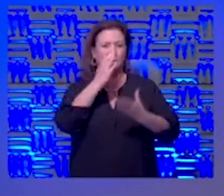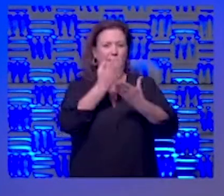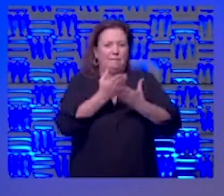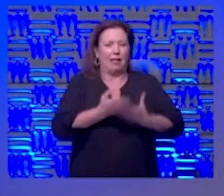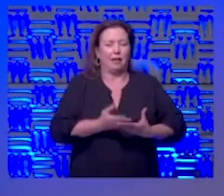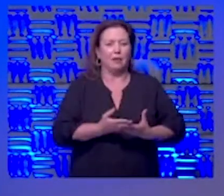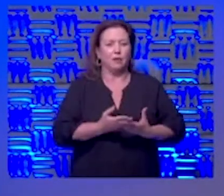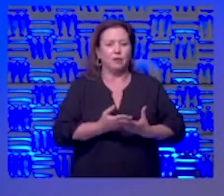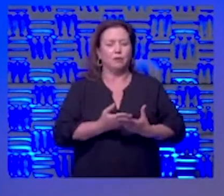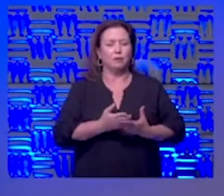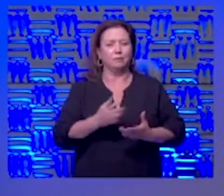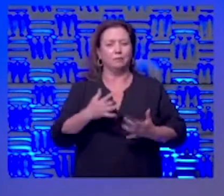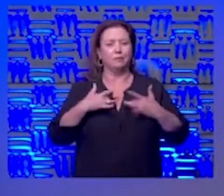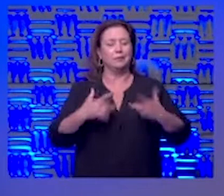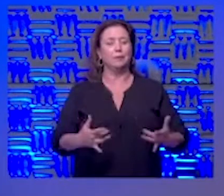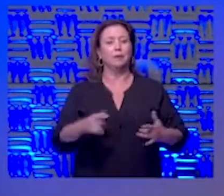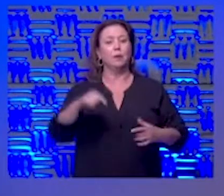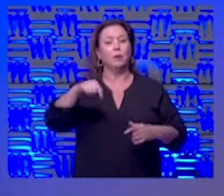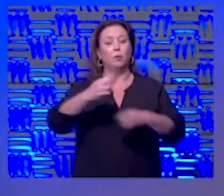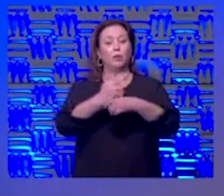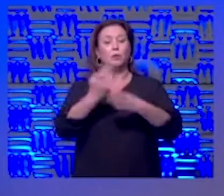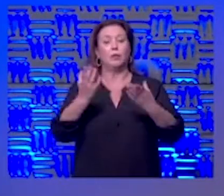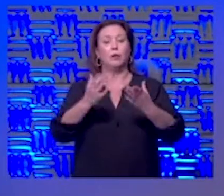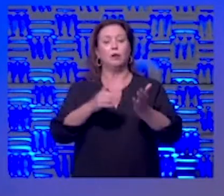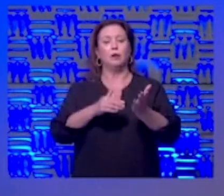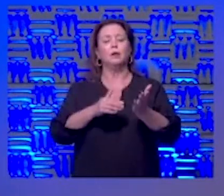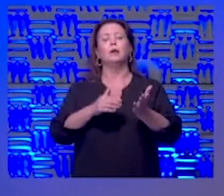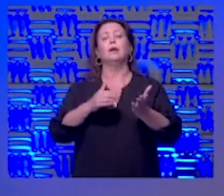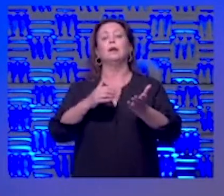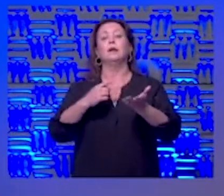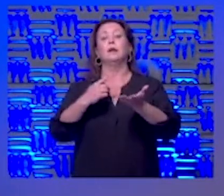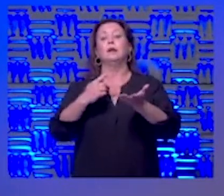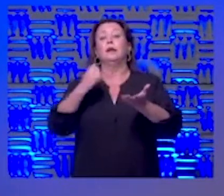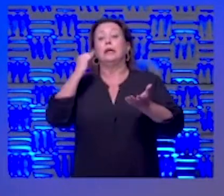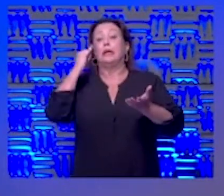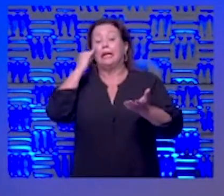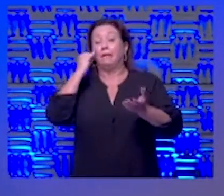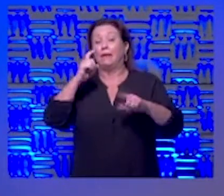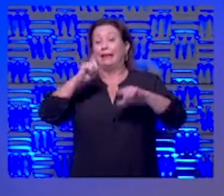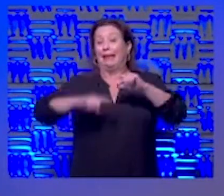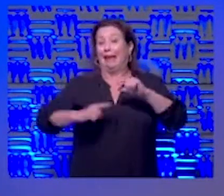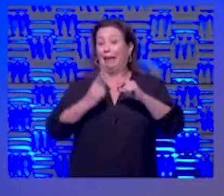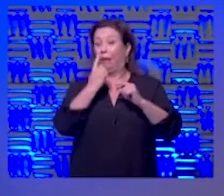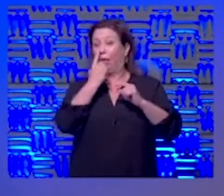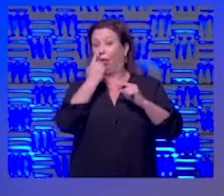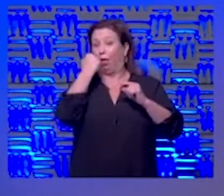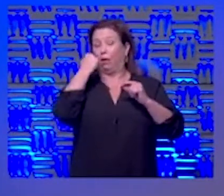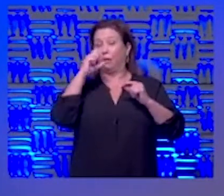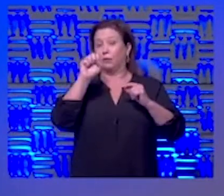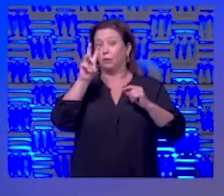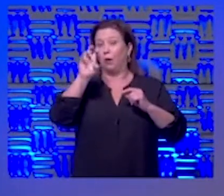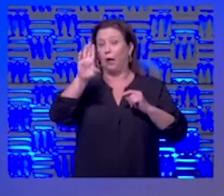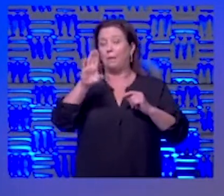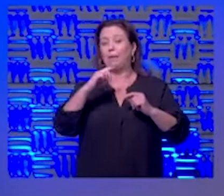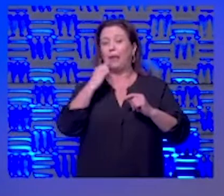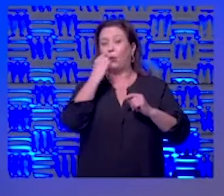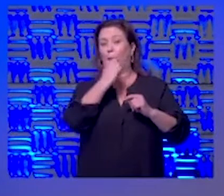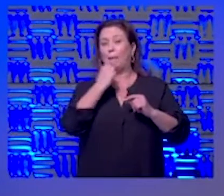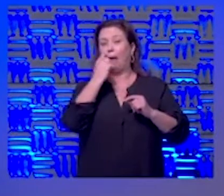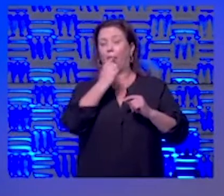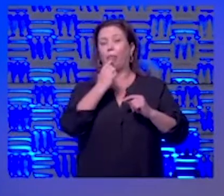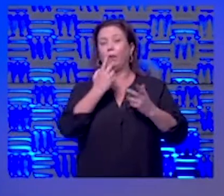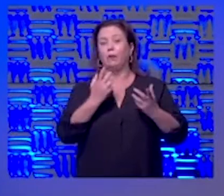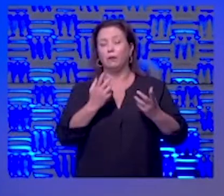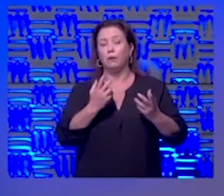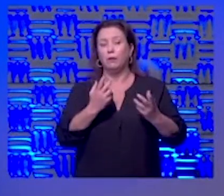and that's what our platform is. Occasionally, if somebody can't have a nasopharyngeal, they will use an oropharyngeal.